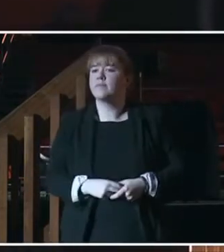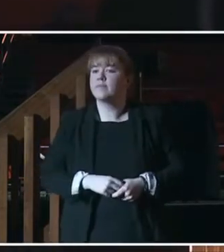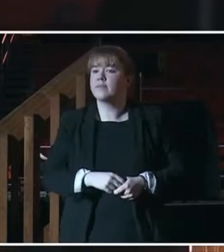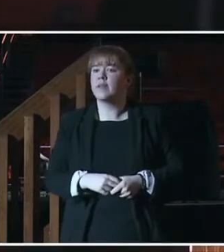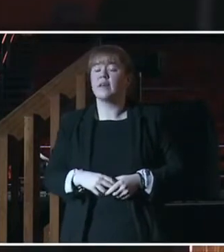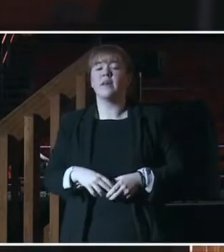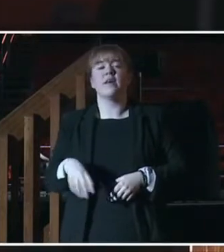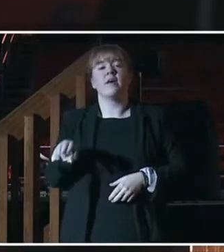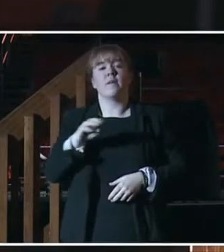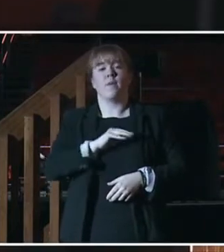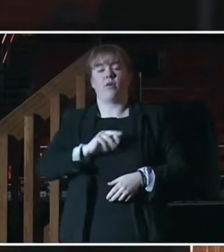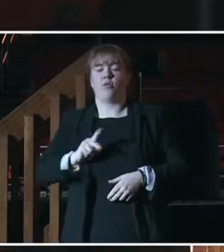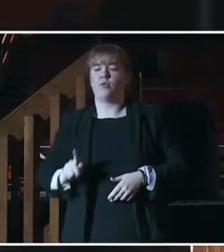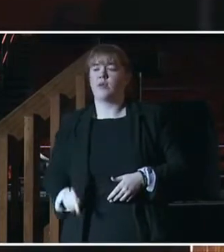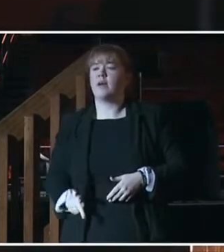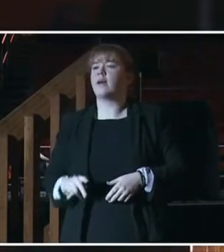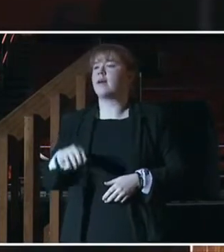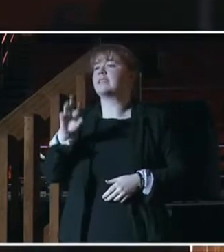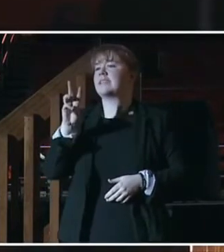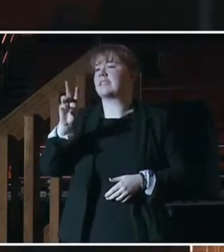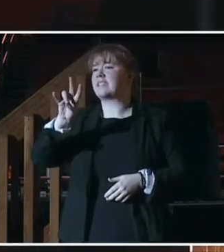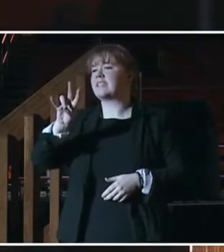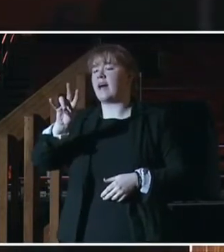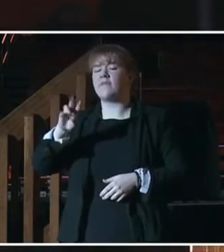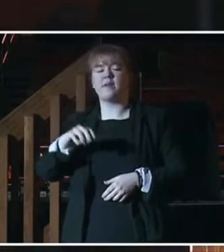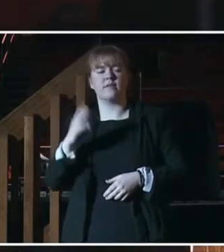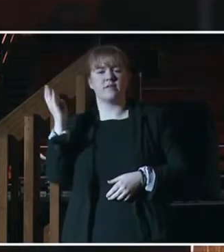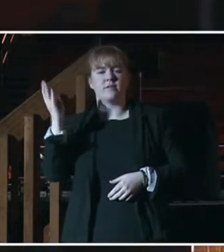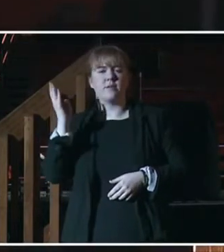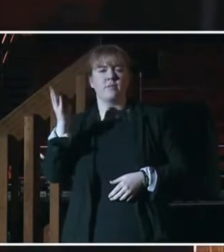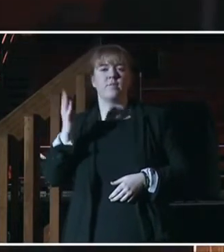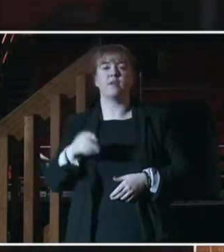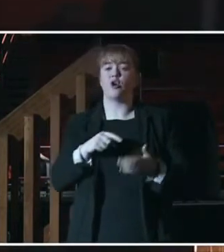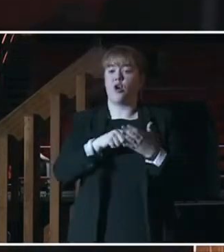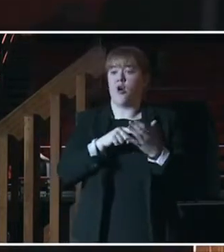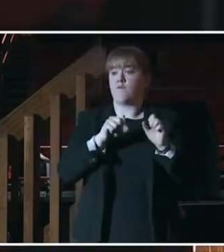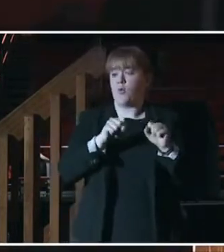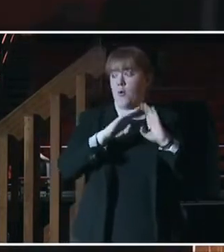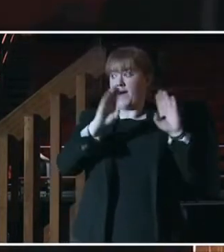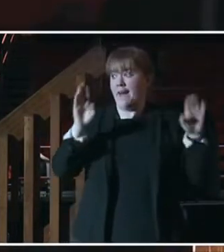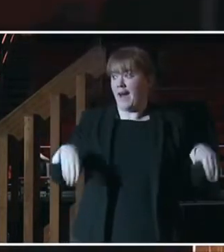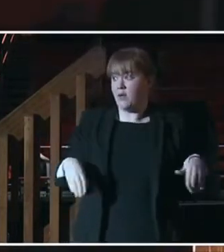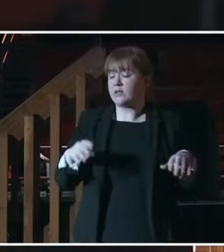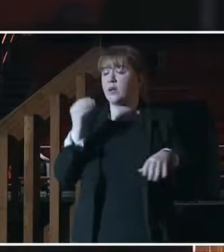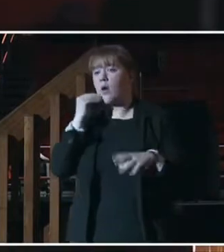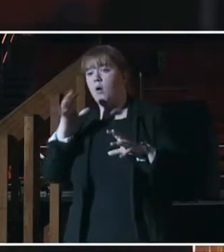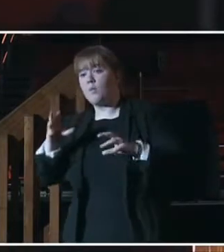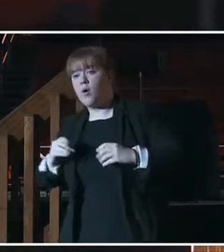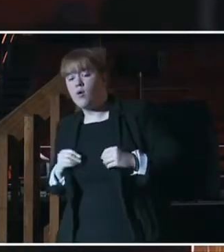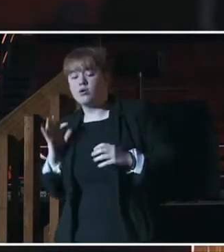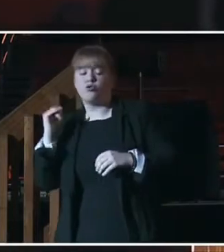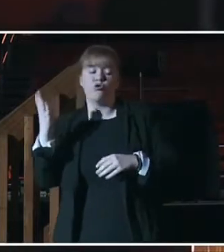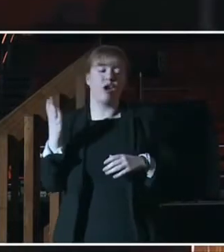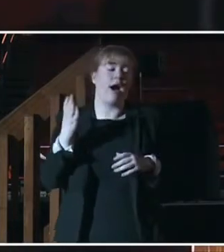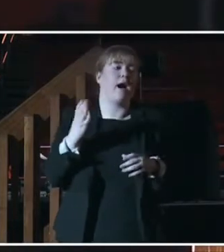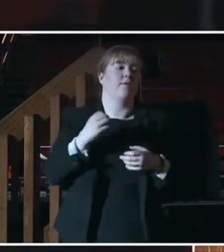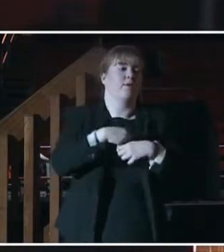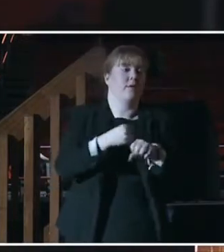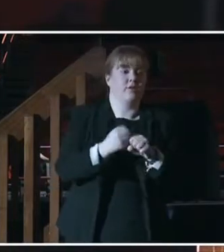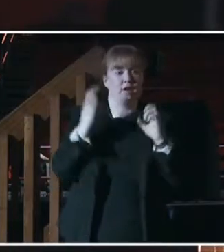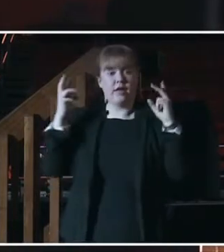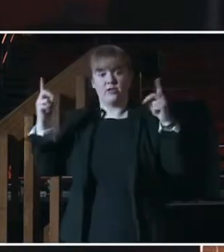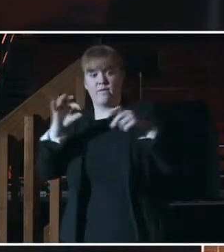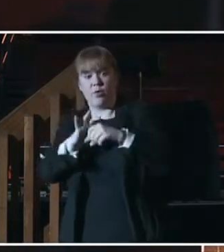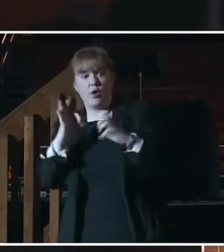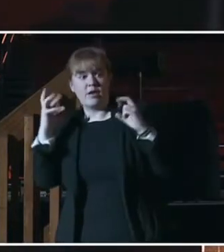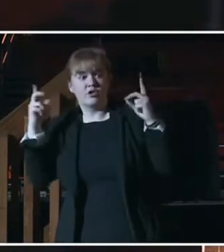King's 67 speech, he talked about affordable housing and home ownership, aid for the poor, job creation, voter registration, voter